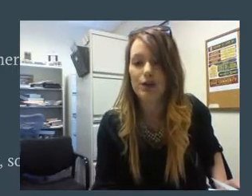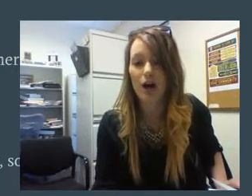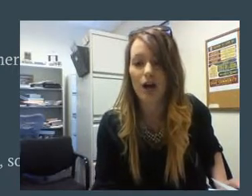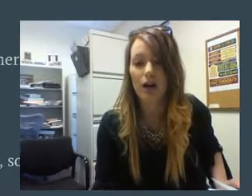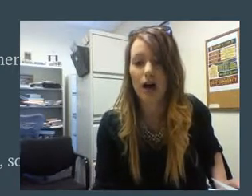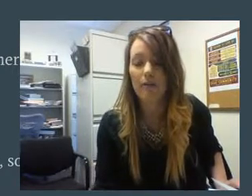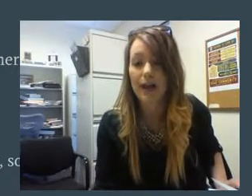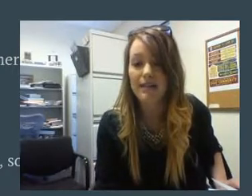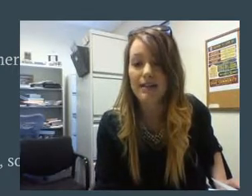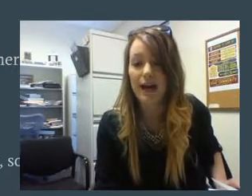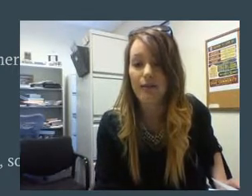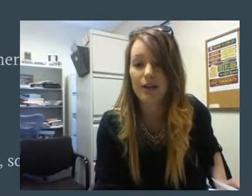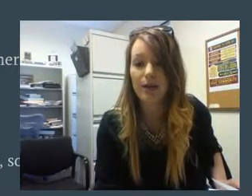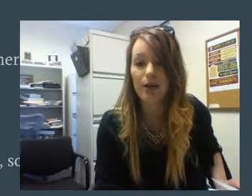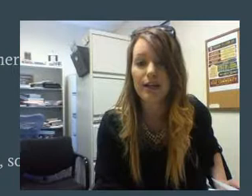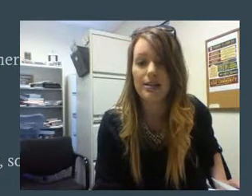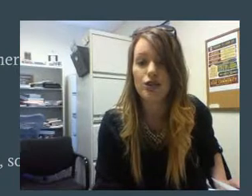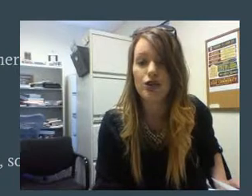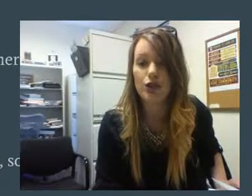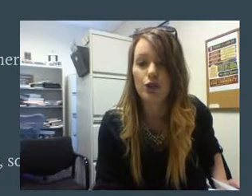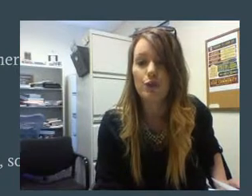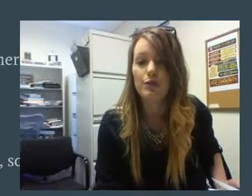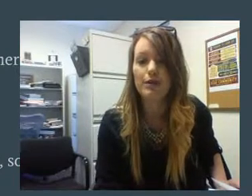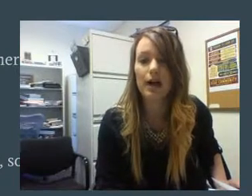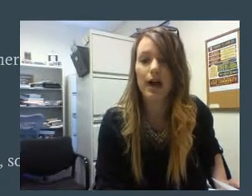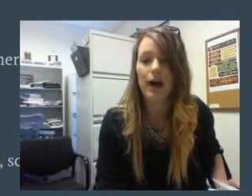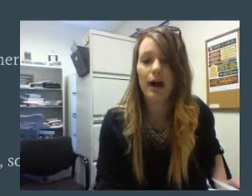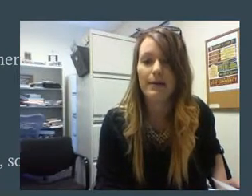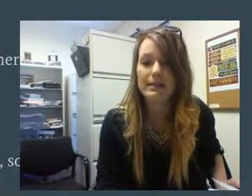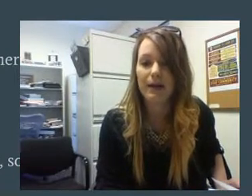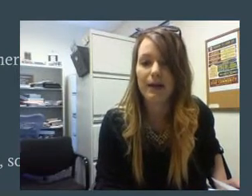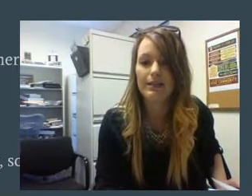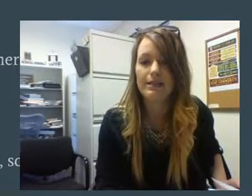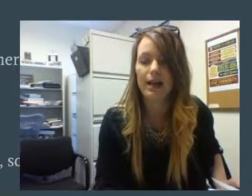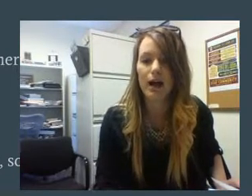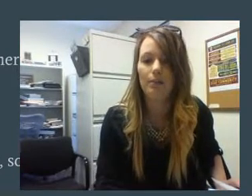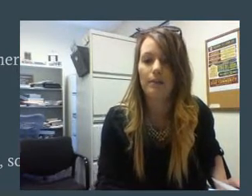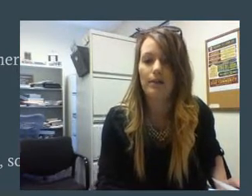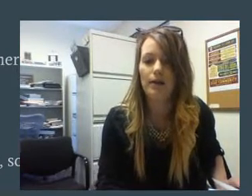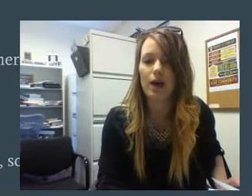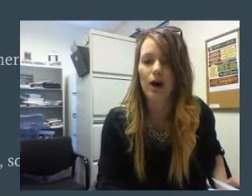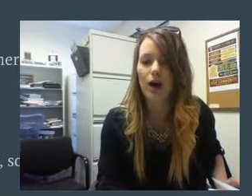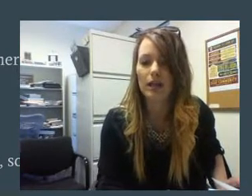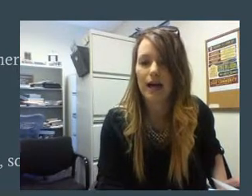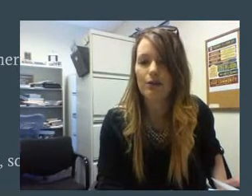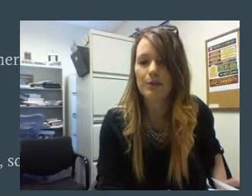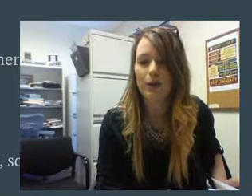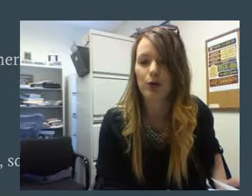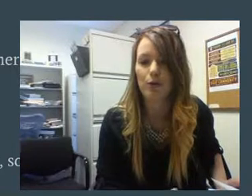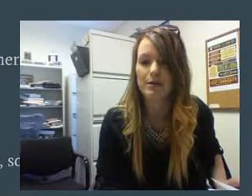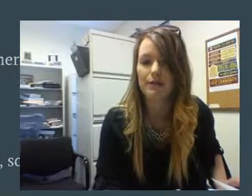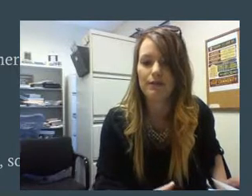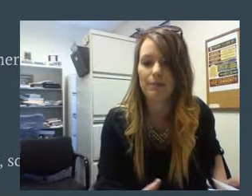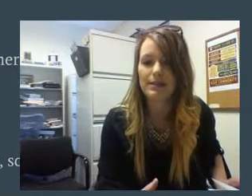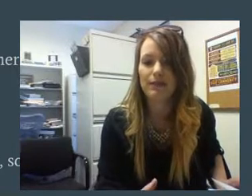examples are gays, African Americans, Jews, Hispanics. A lot of those